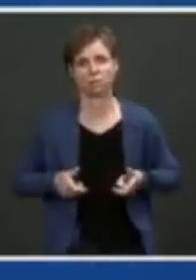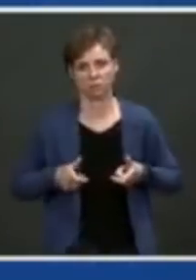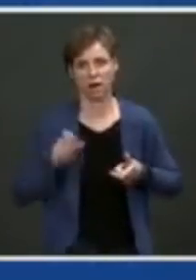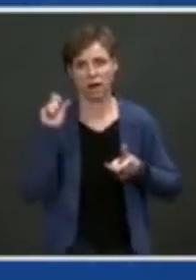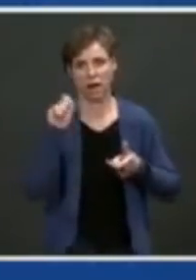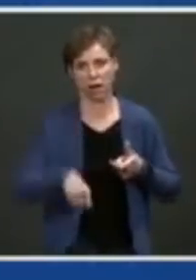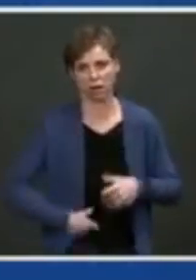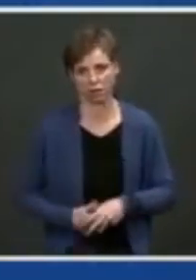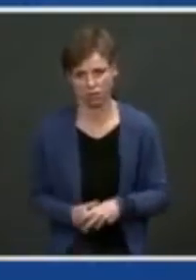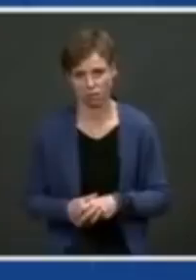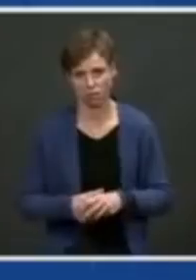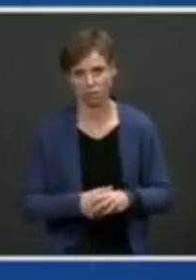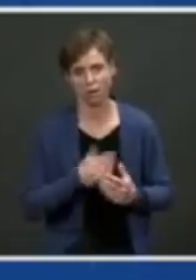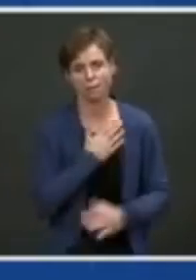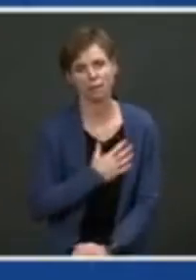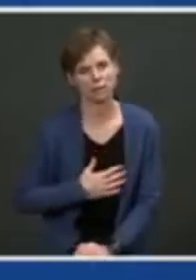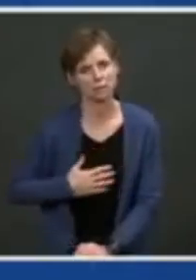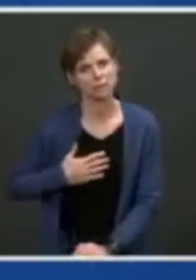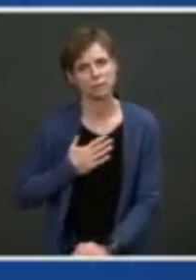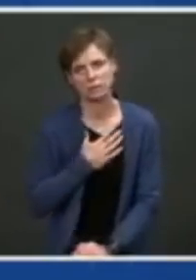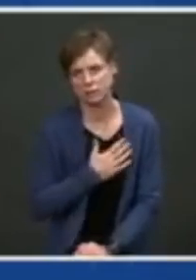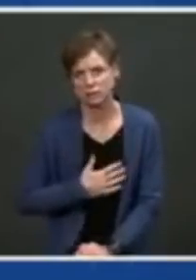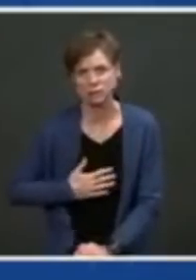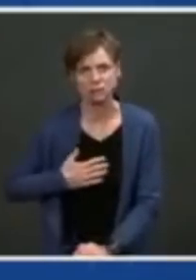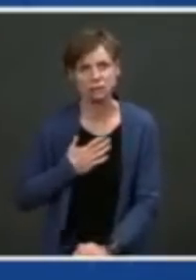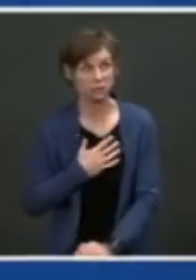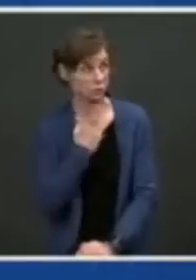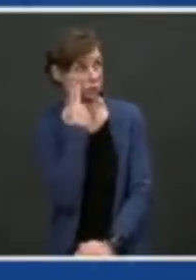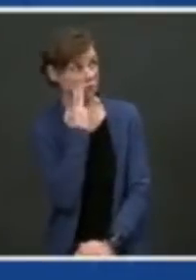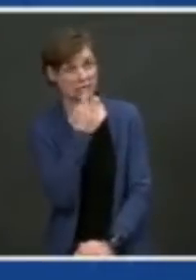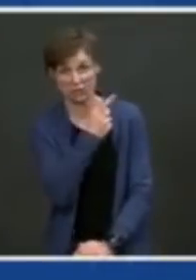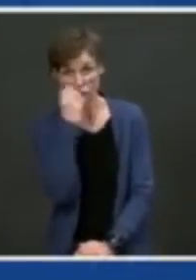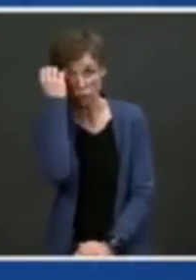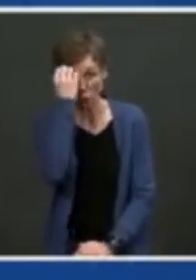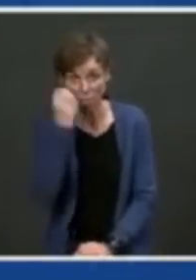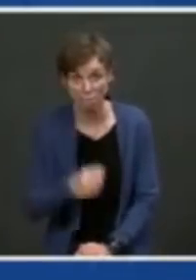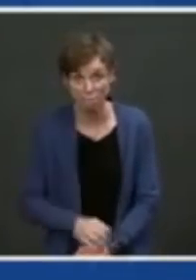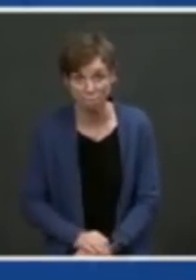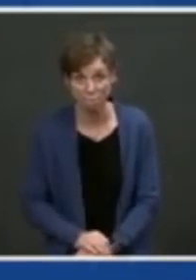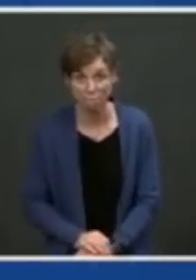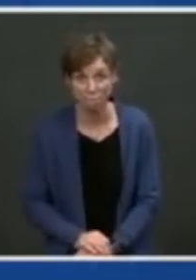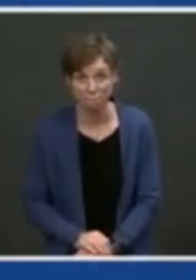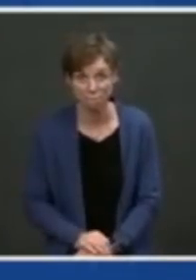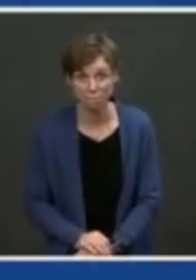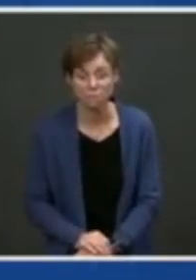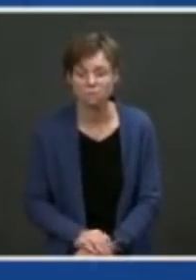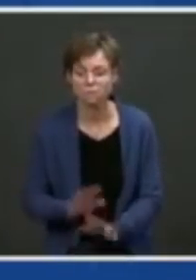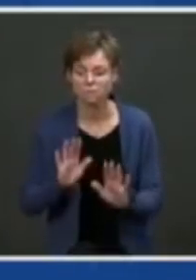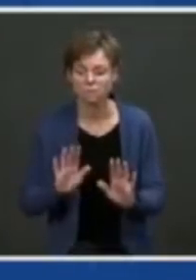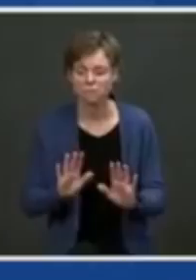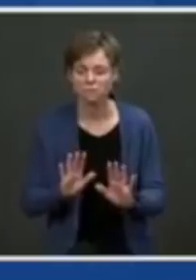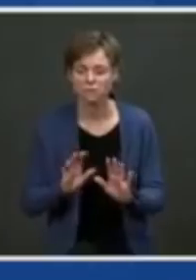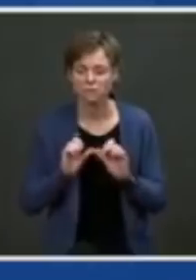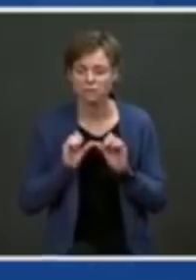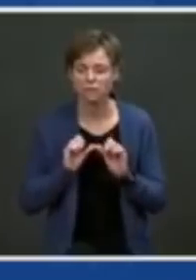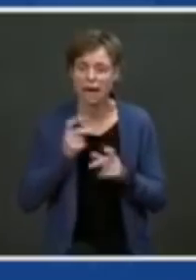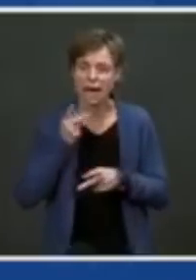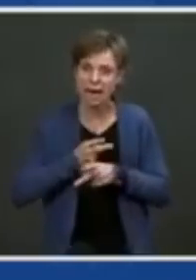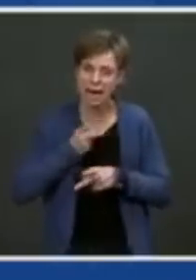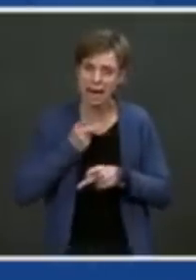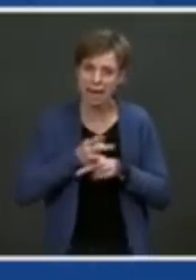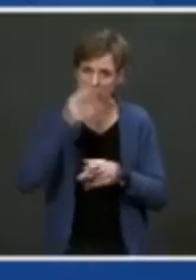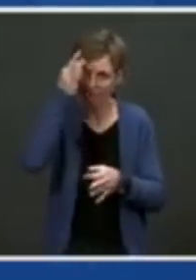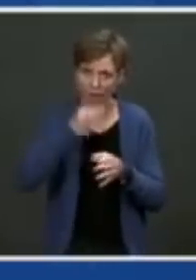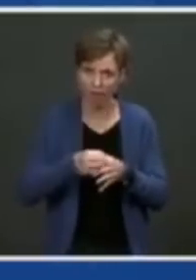please, don't let what happened you see happening in Europe and you see on television. Keep the faith. Keep wearing